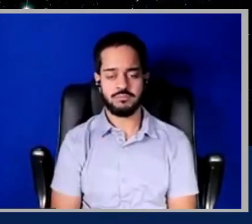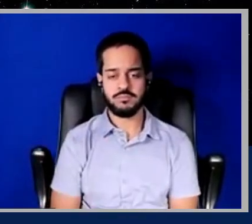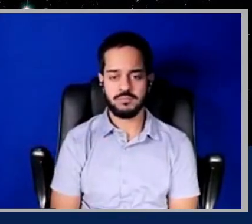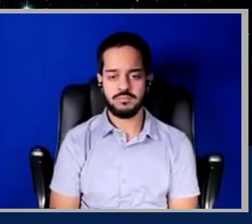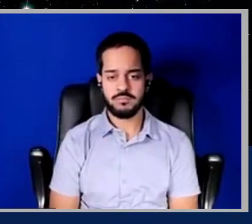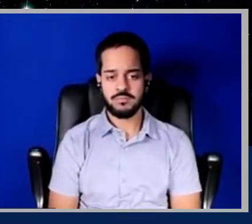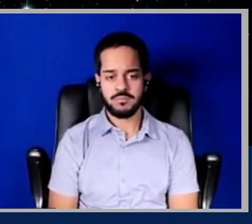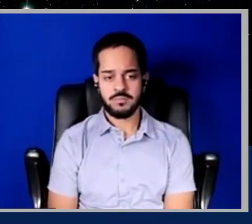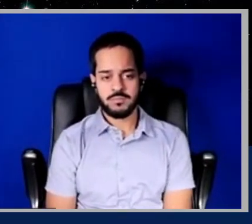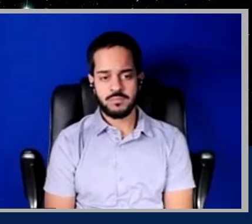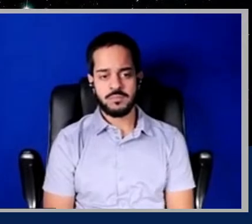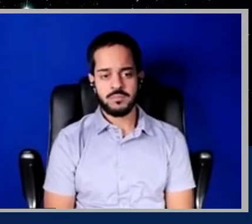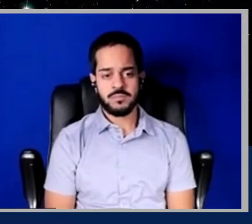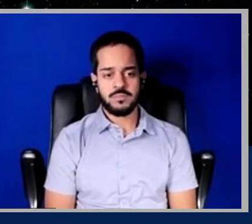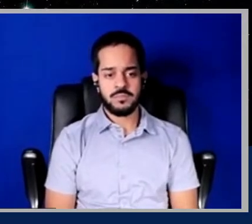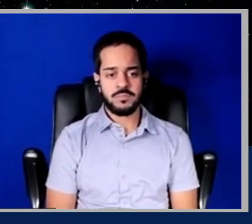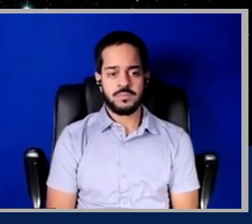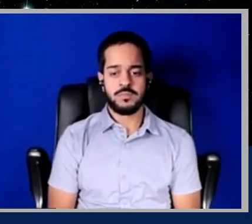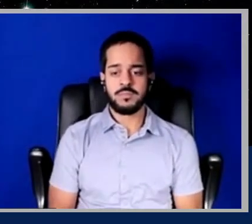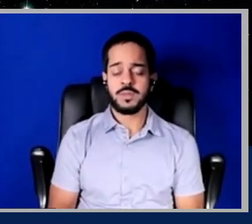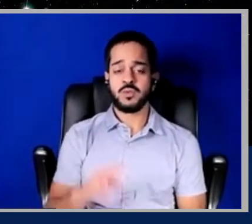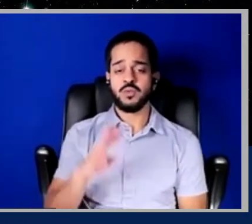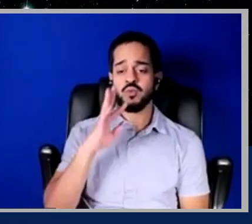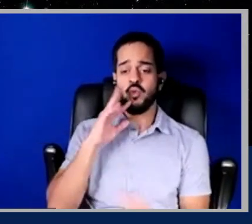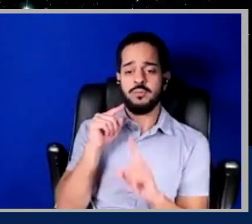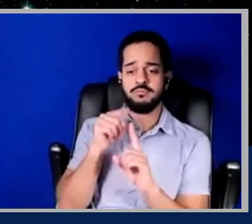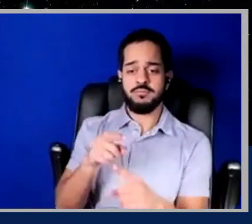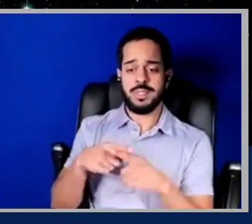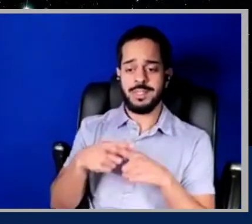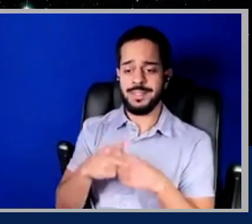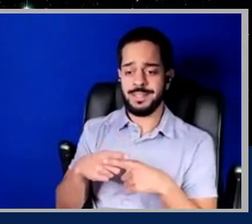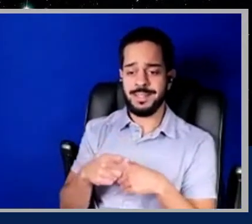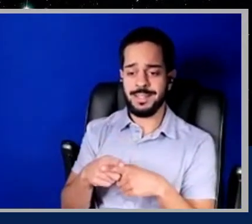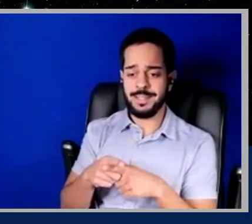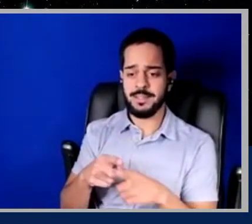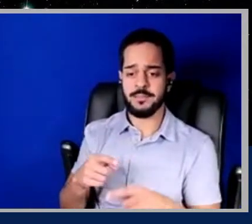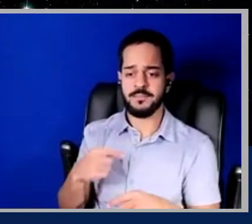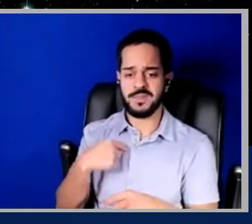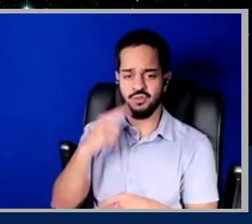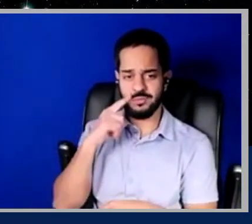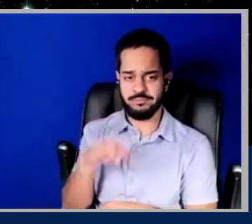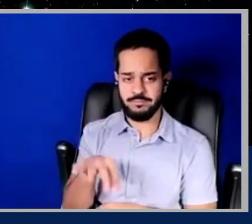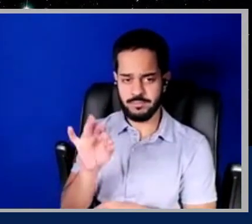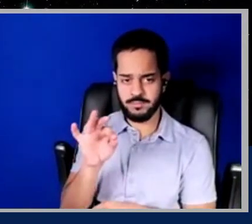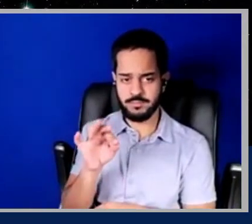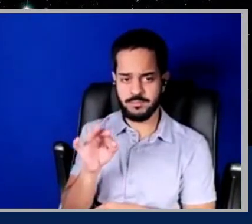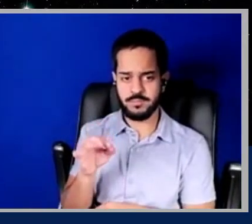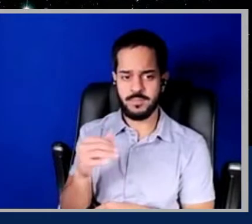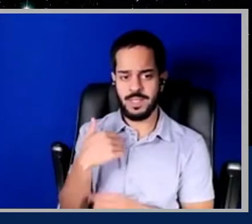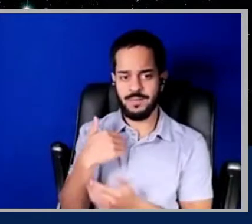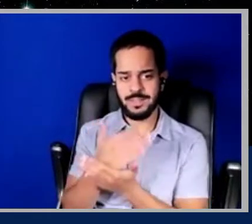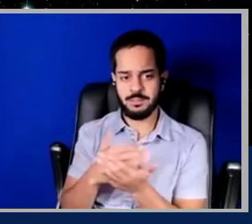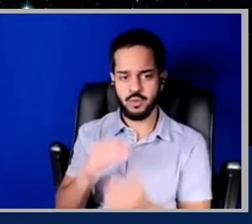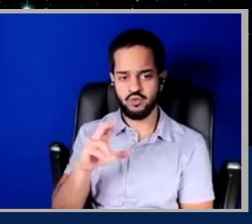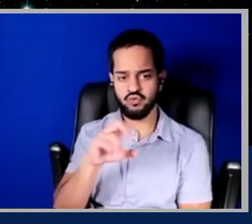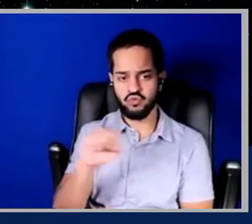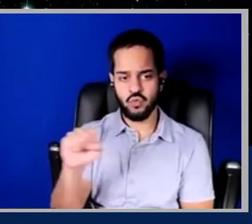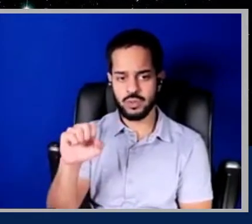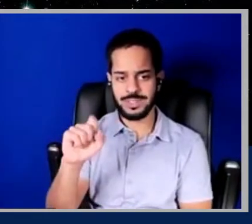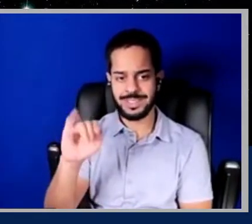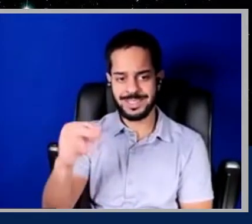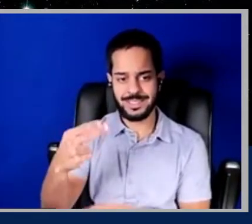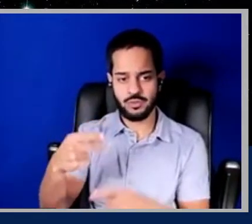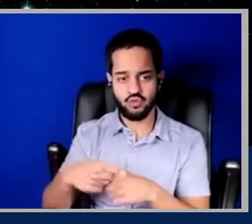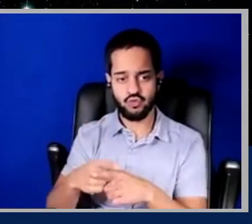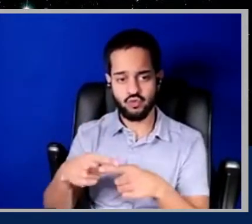I've got and you have your knitting. I've recently discovered that there are cross stitch patterns that people have made